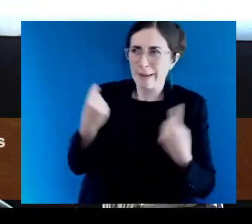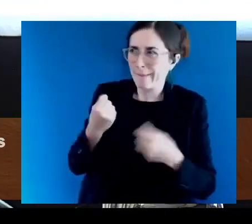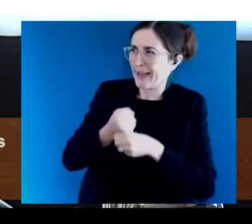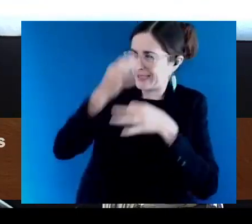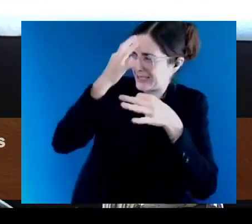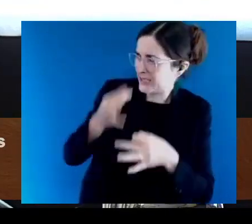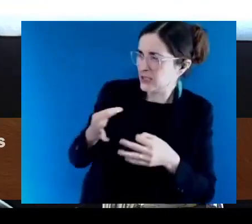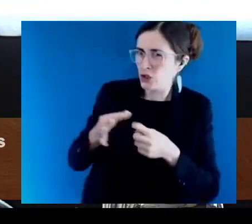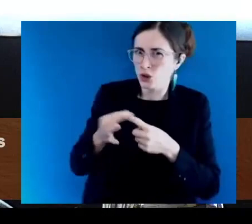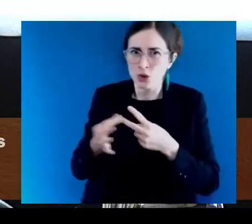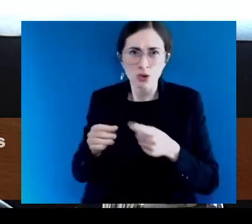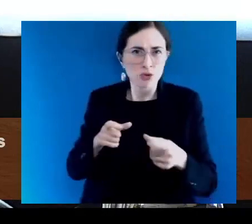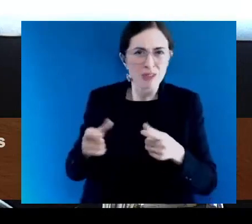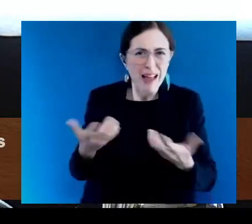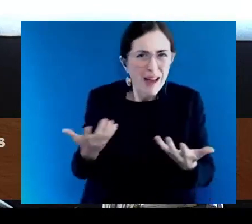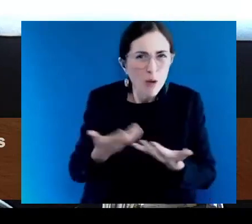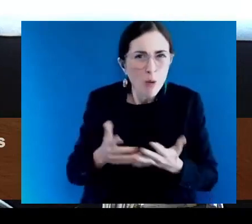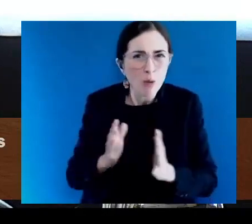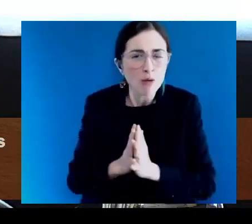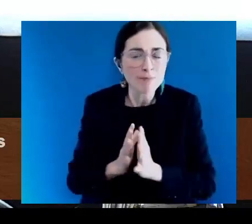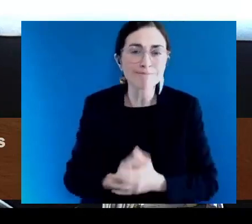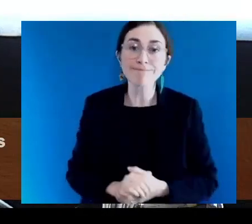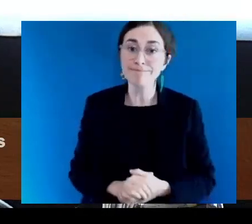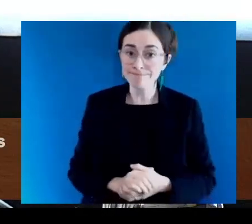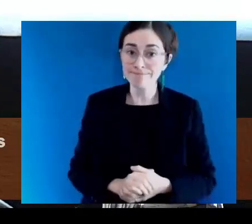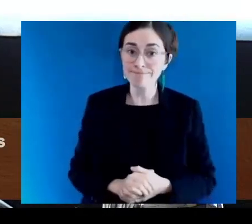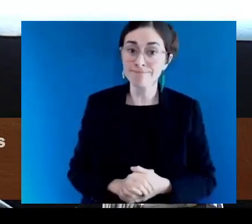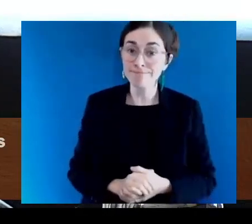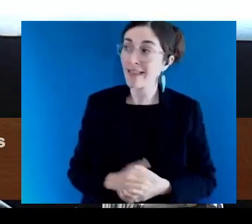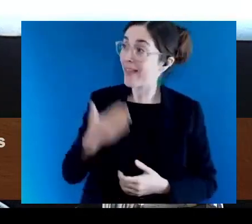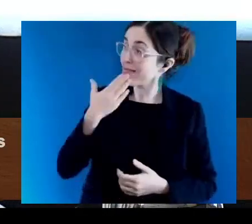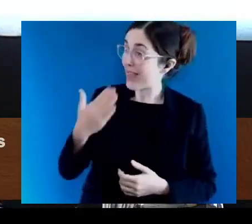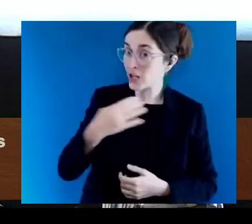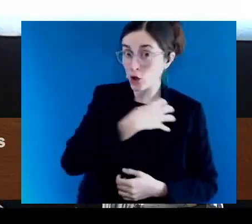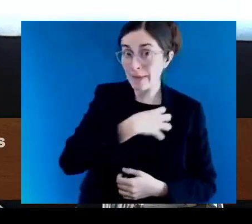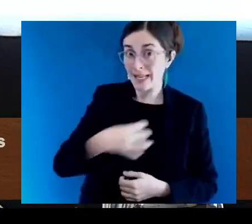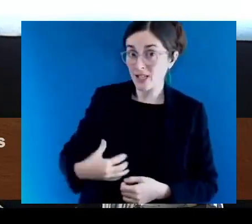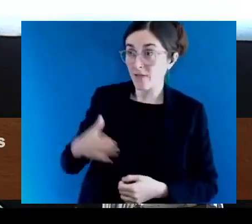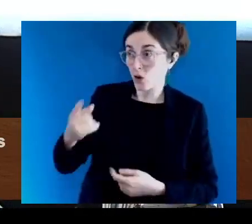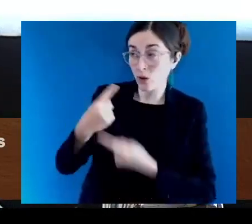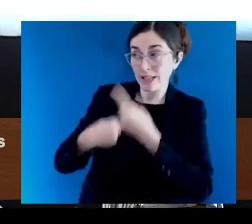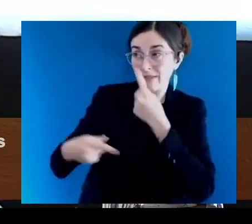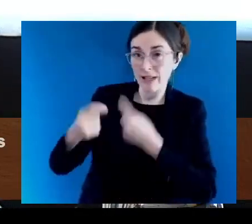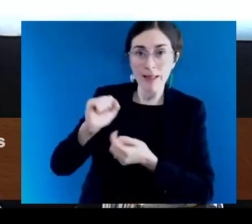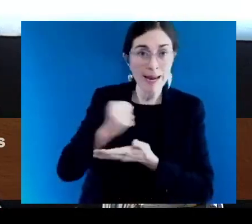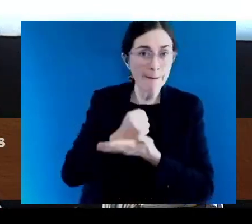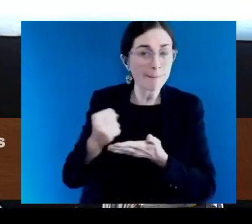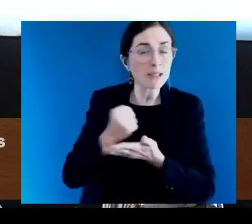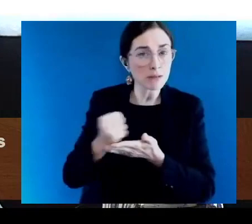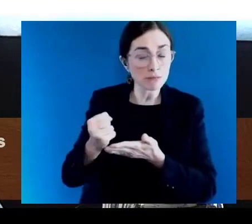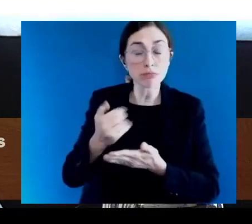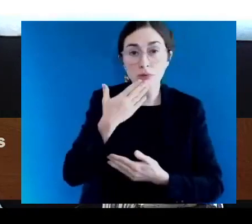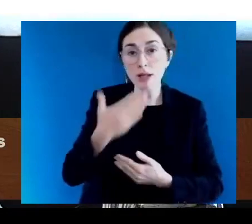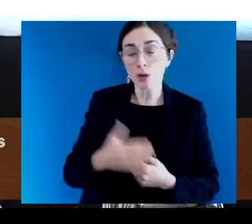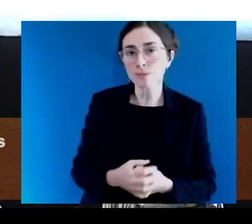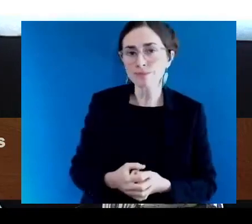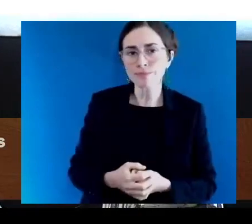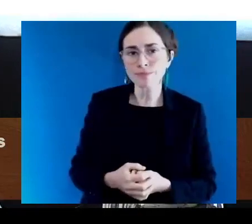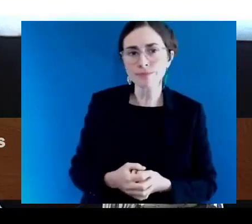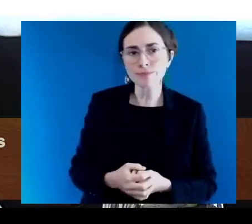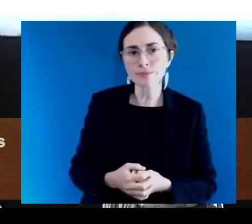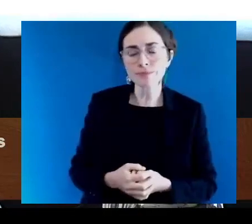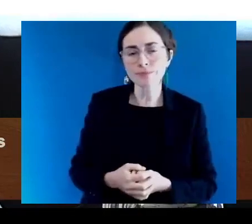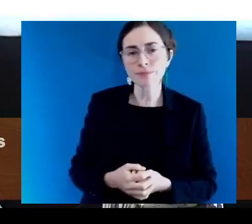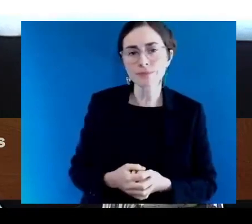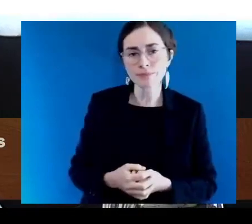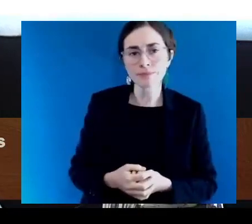Thank you for those figures. I mean, that's... Can I just add to, sorry, Tony, that we have heard over the last 2 weeks lots of